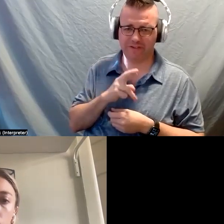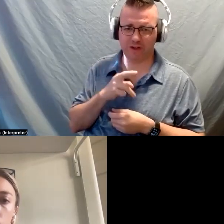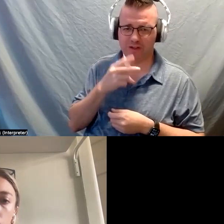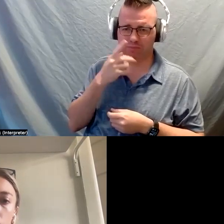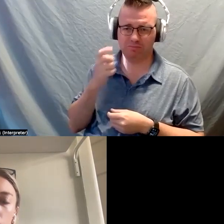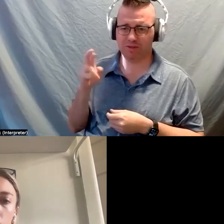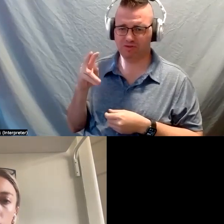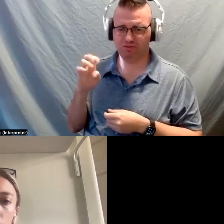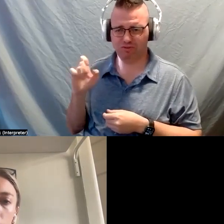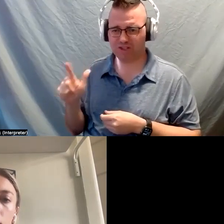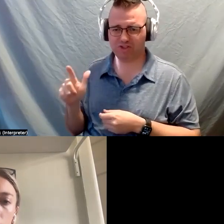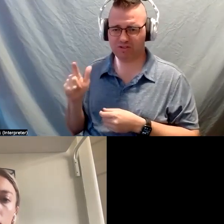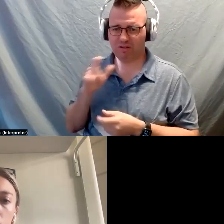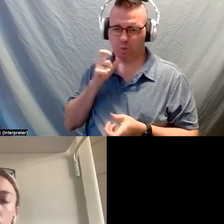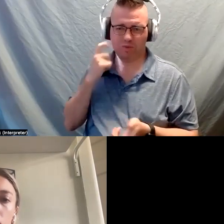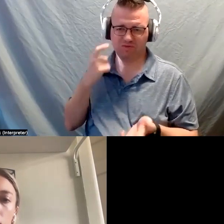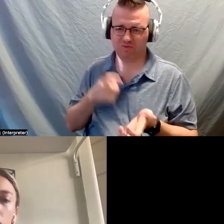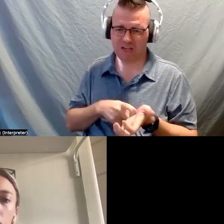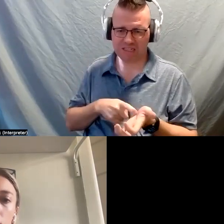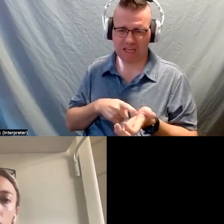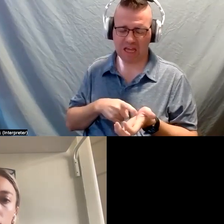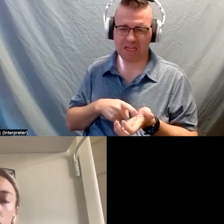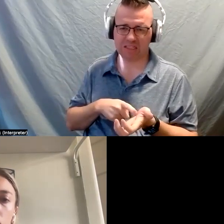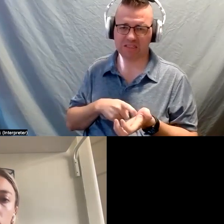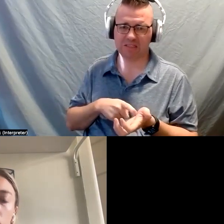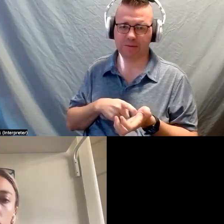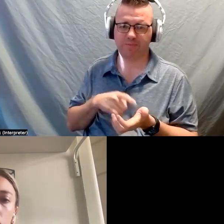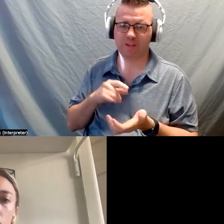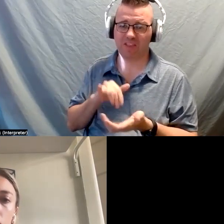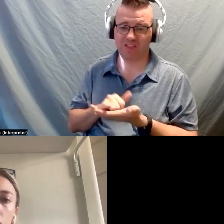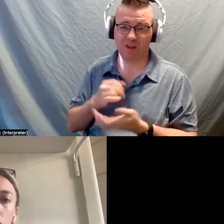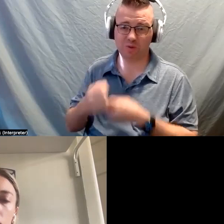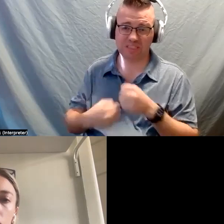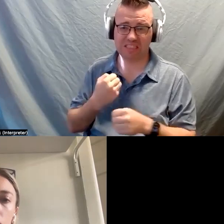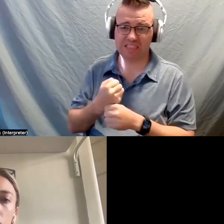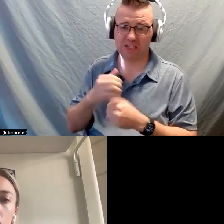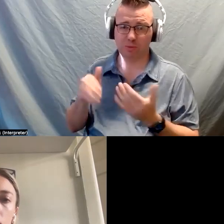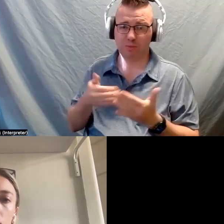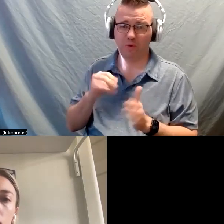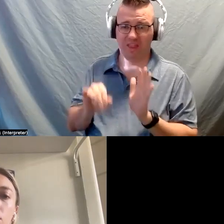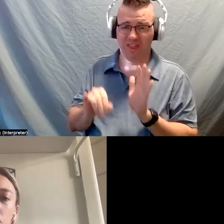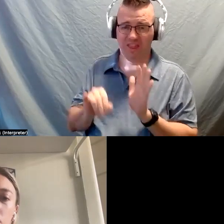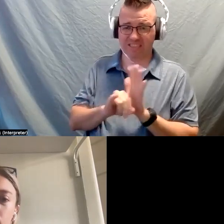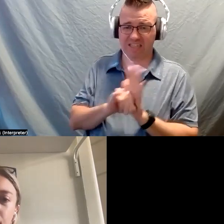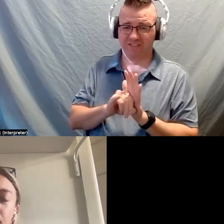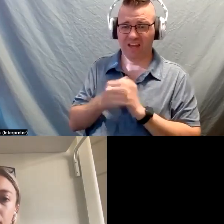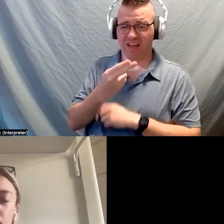racial dimensions of HIV wasn't yet recognized. This was a year before HIV was even